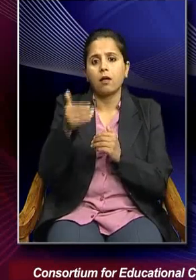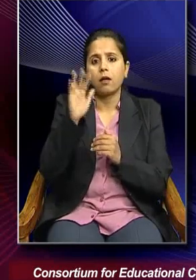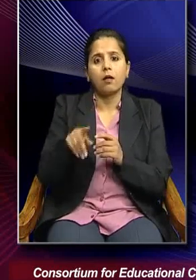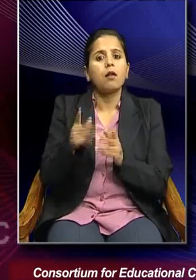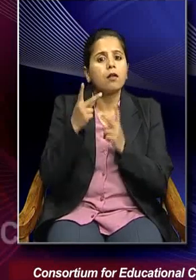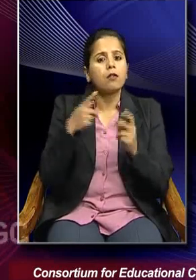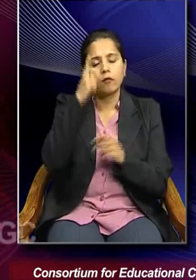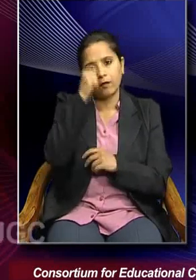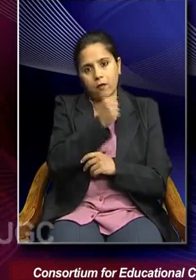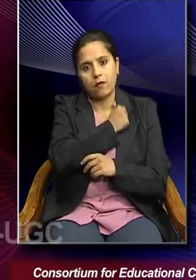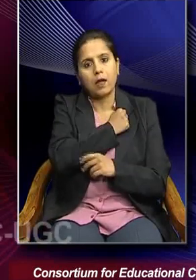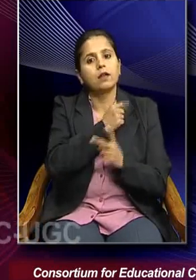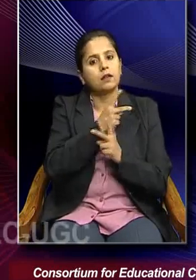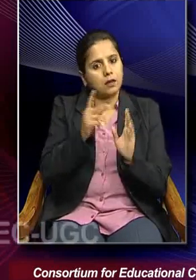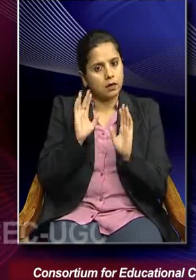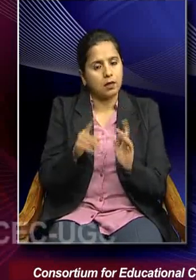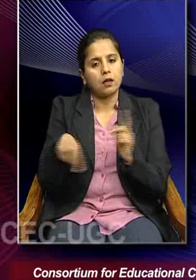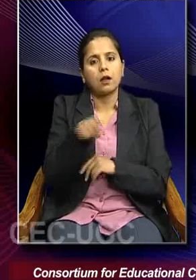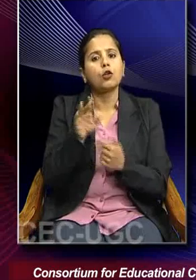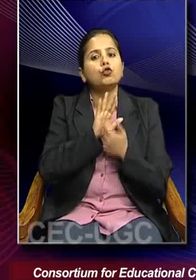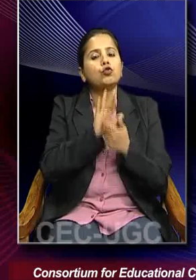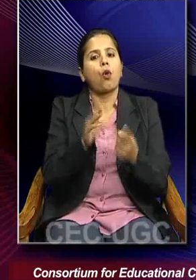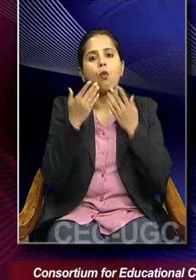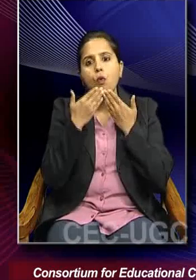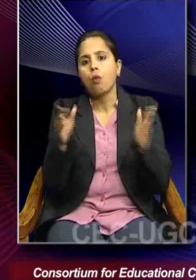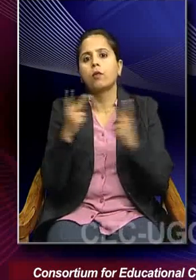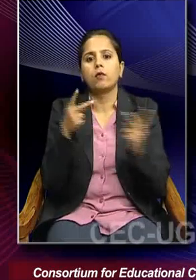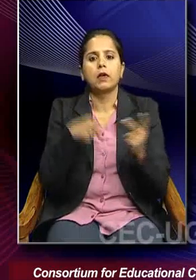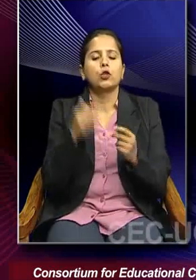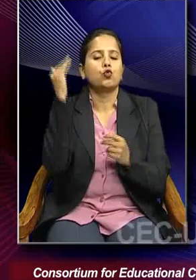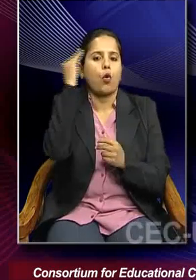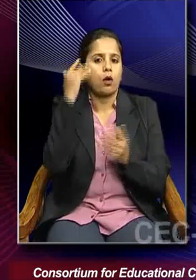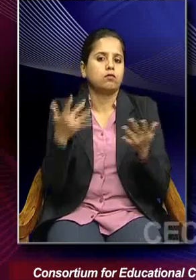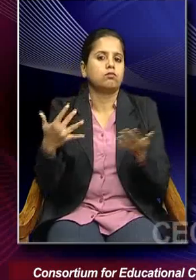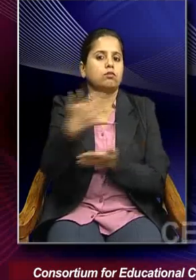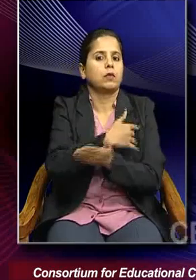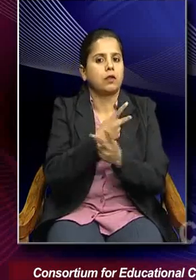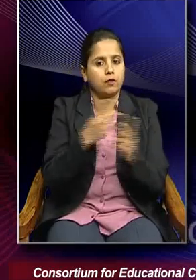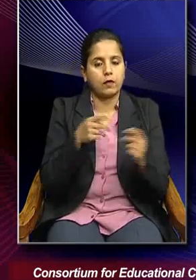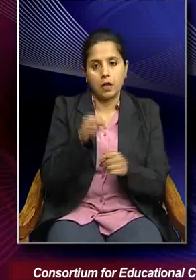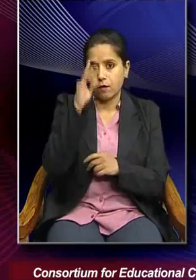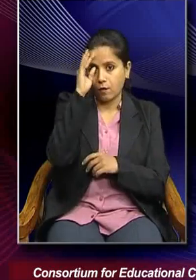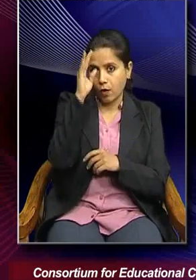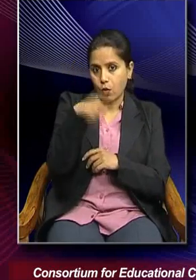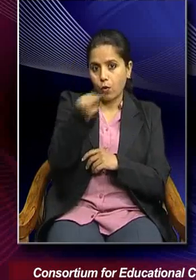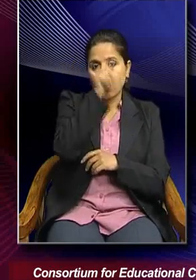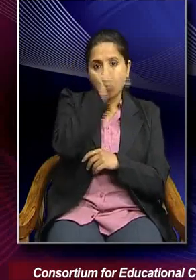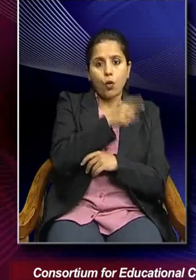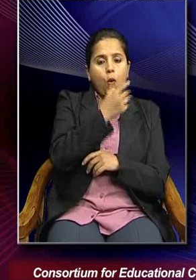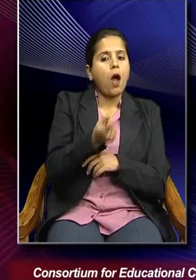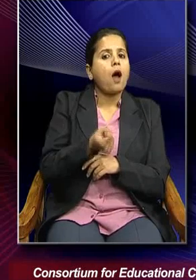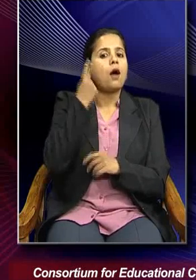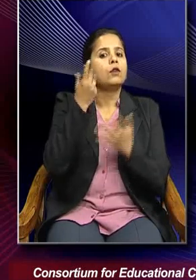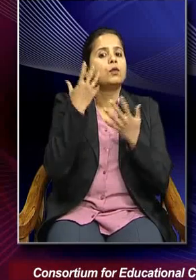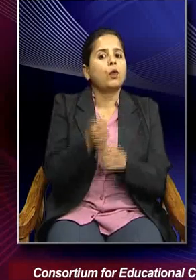on faith and revelation as the source of knowledge. So philosophers seek to understand